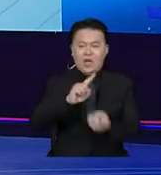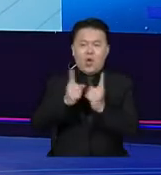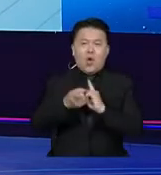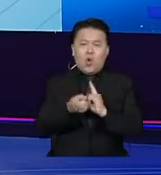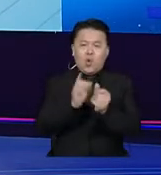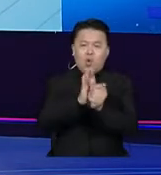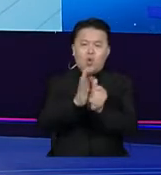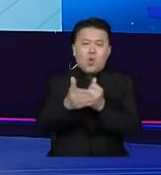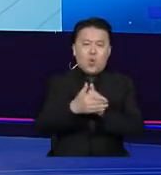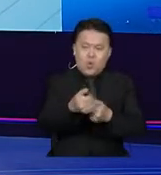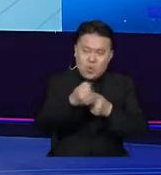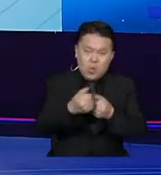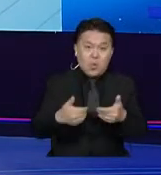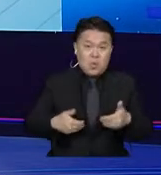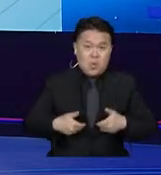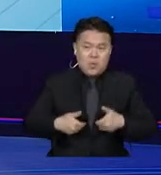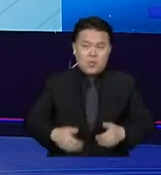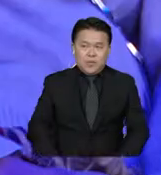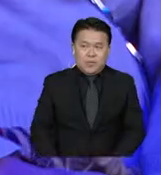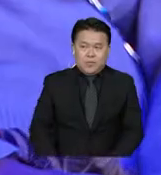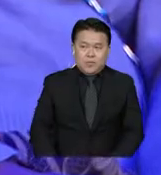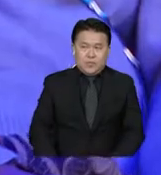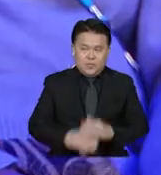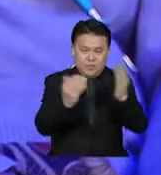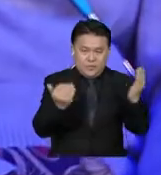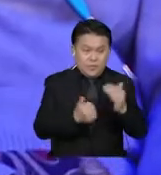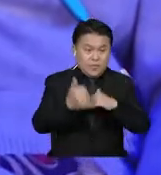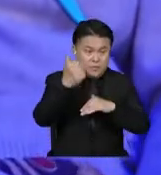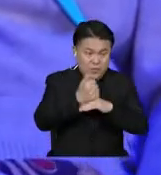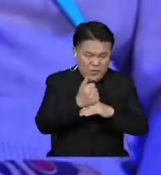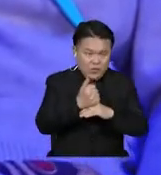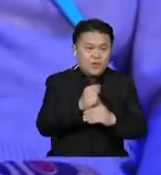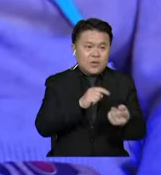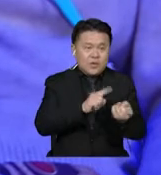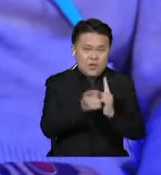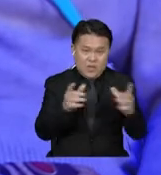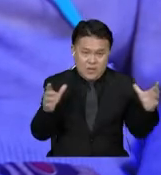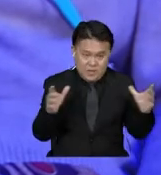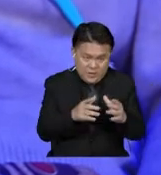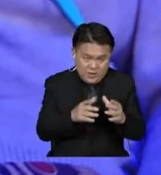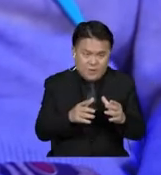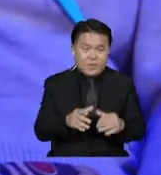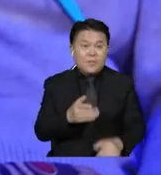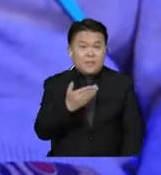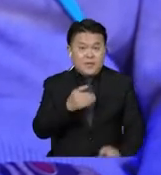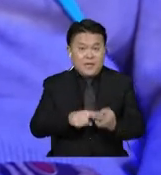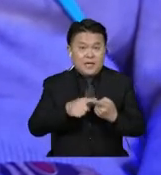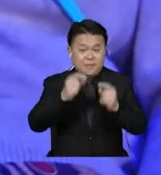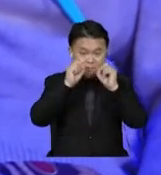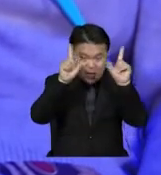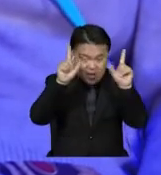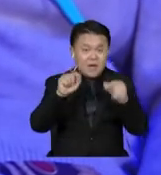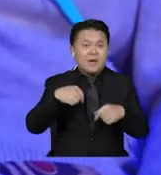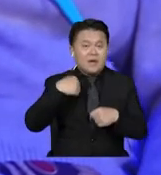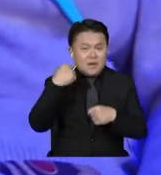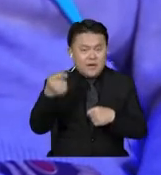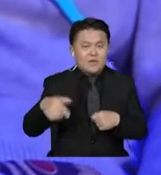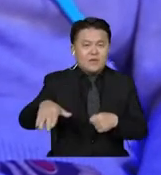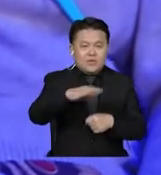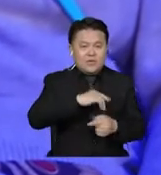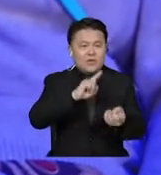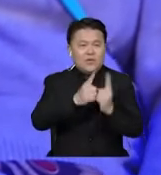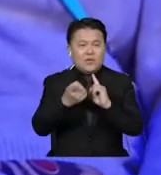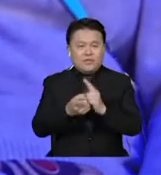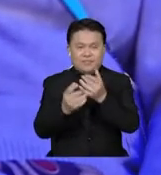cooperation and each party realizes that the other group has something to offer, we humanize each other. To take advantage of our friendly